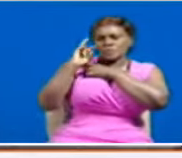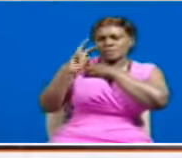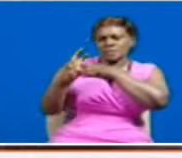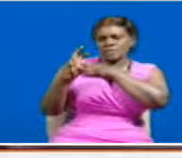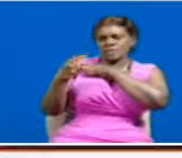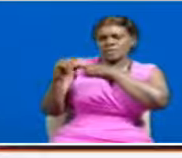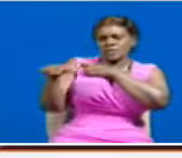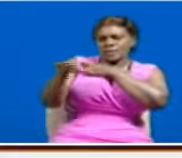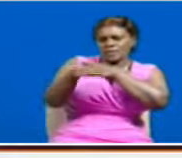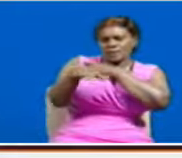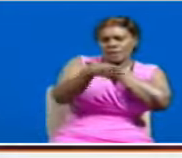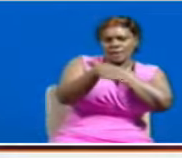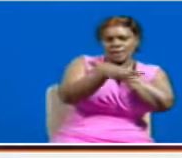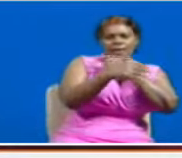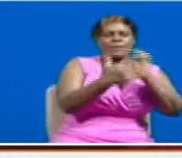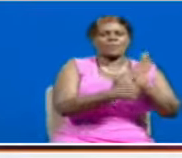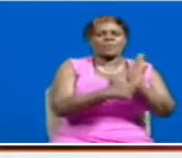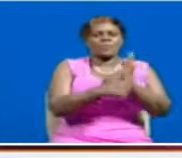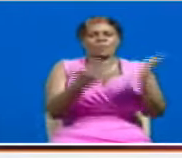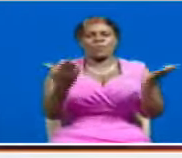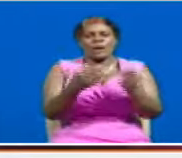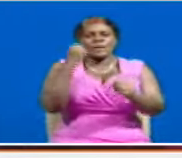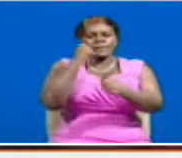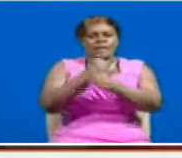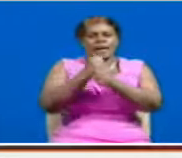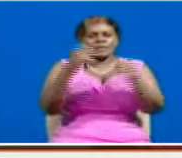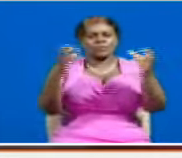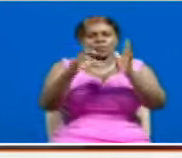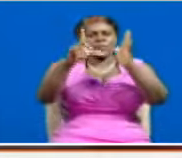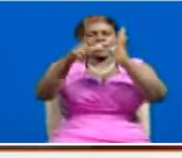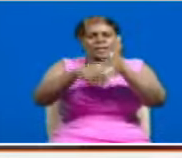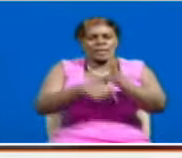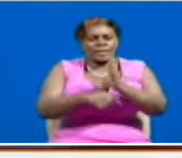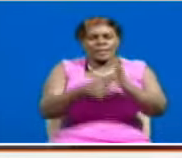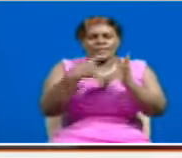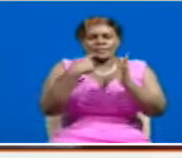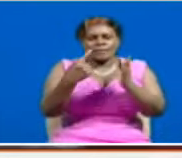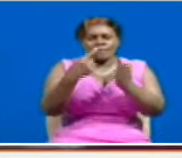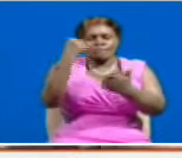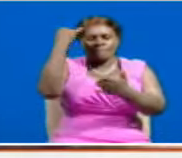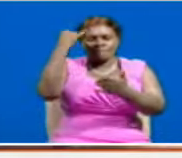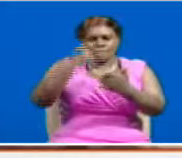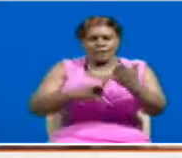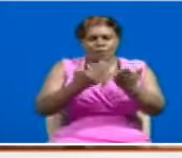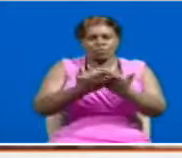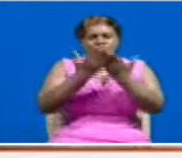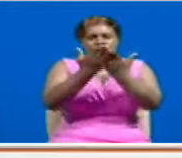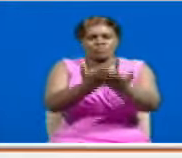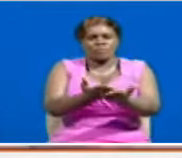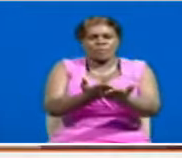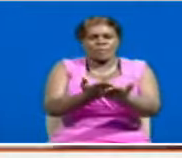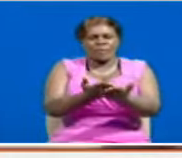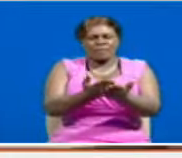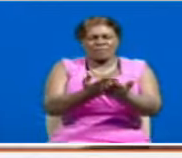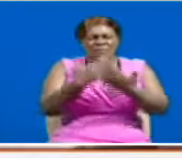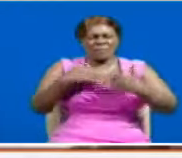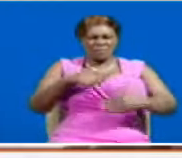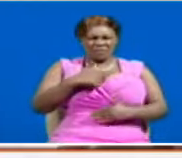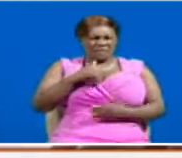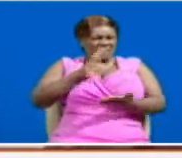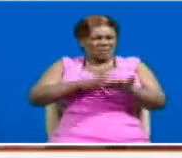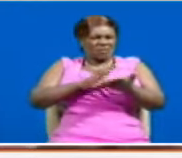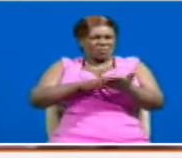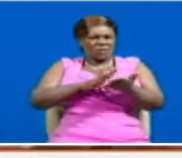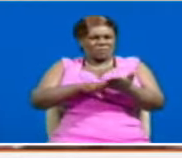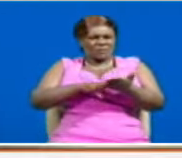grey areas. The task force would later hand the head of state its findings. Some Kenyans, however, felt the